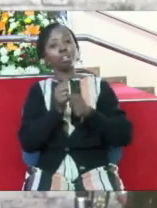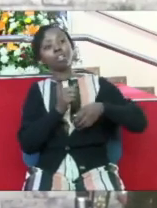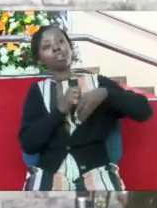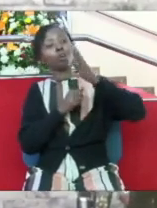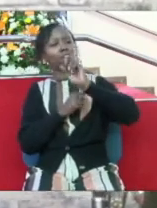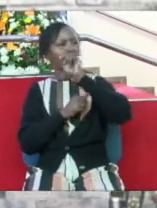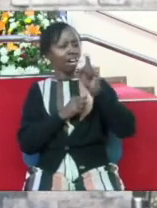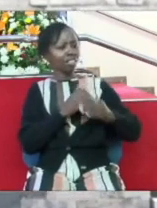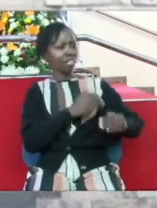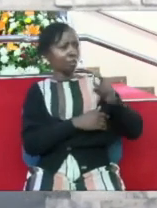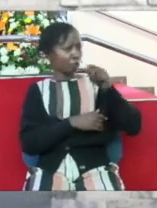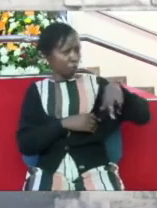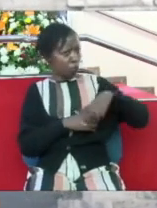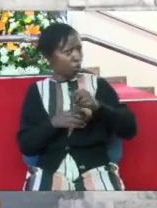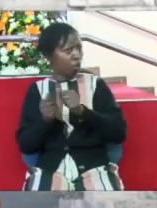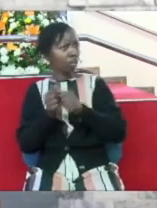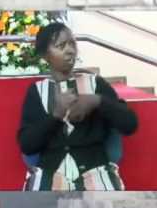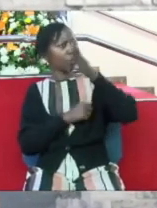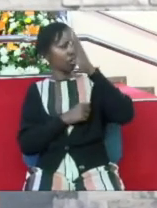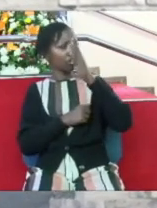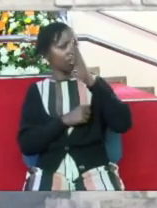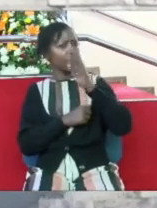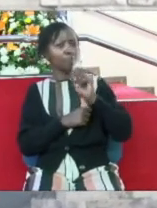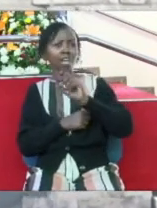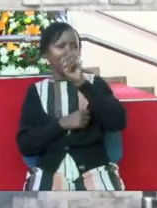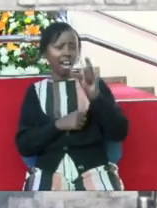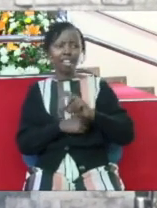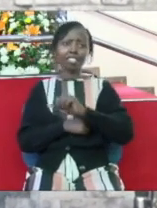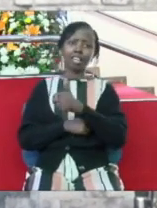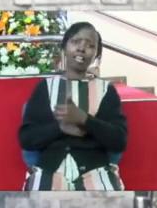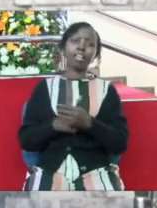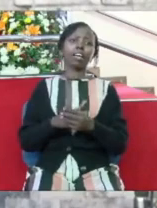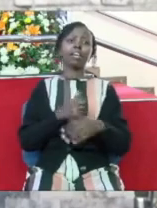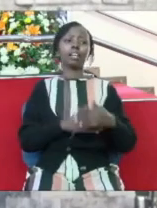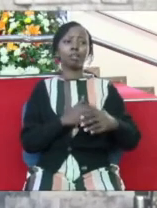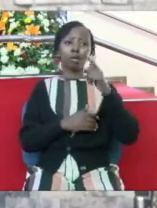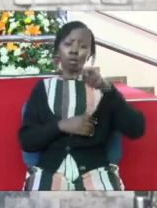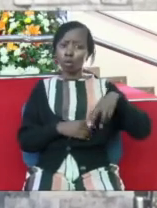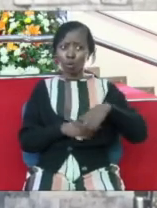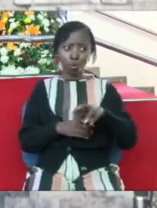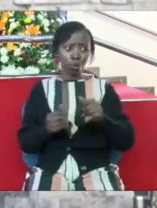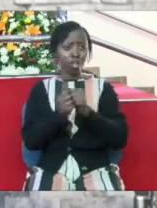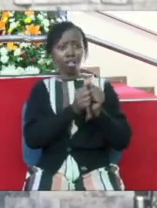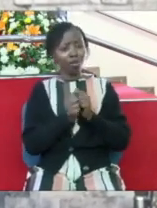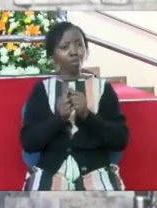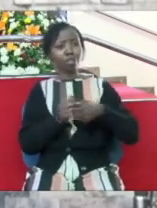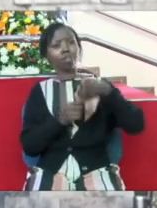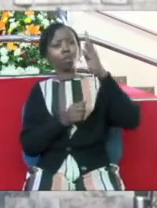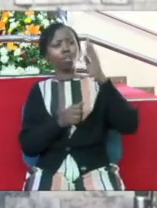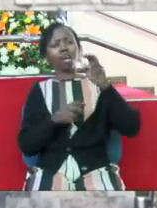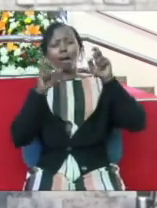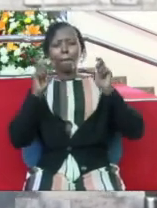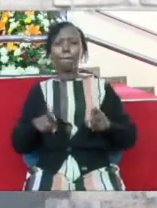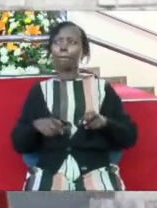walking with God? Uliza jirani yako, je, unatembea na Mungu? Ask the other one, are you walking with God? Uliza mwingine, unatembea na Mungu? We must walk